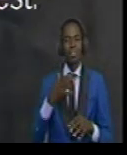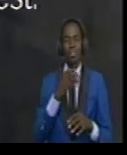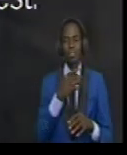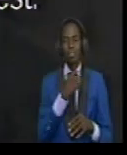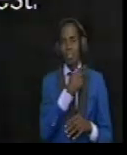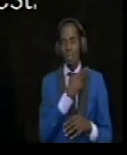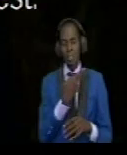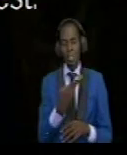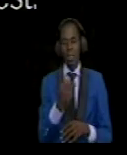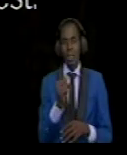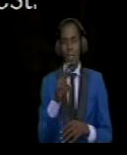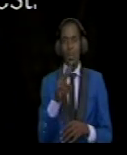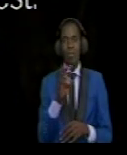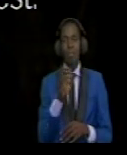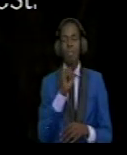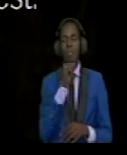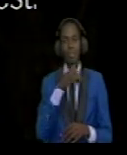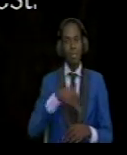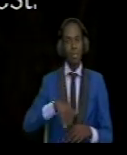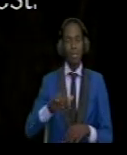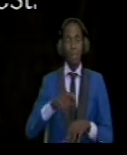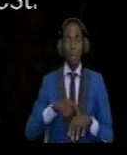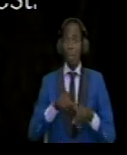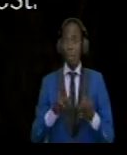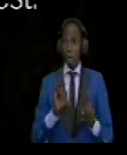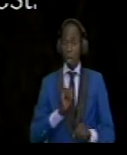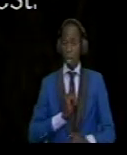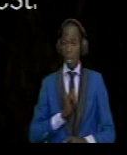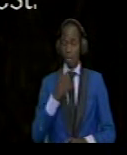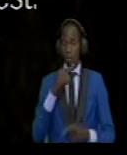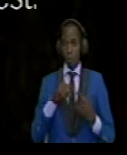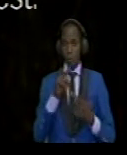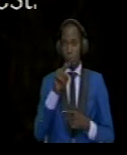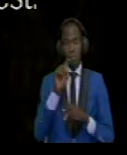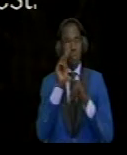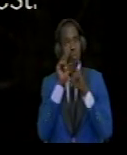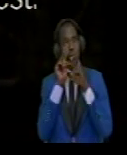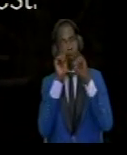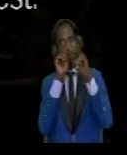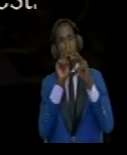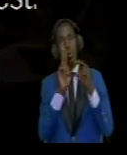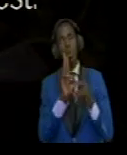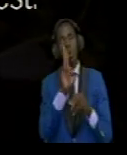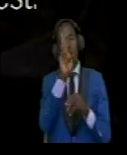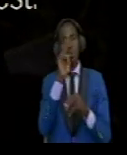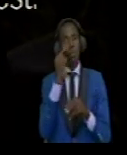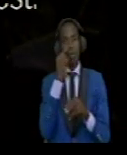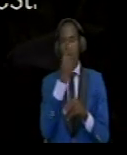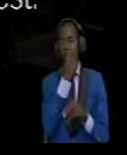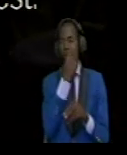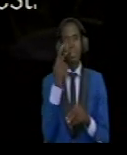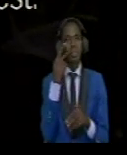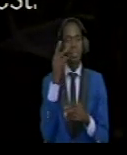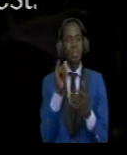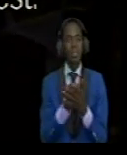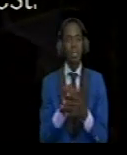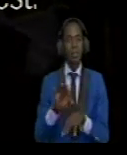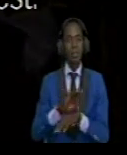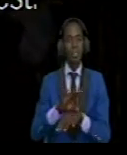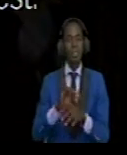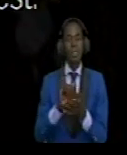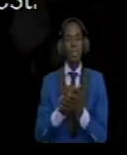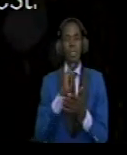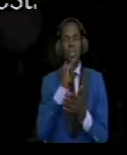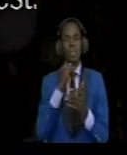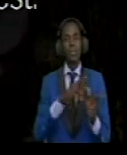you, lift up your eyes and look on the fields, for they are white or ready to harvest. It says